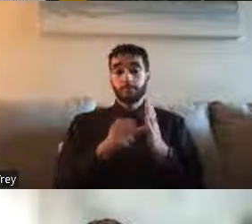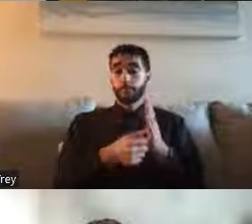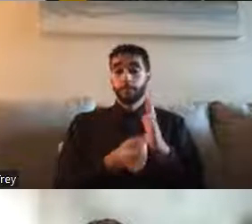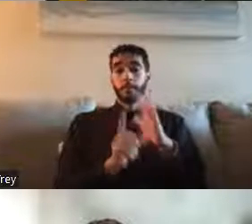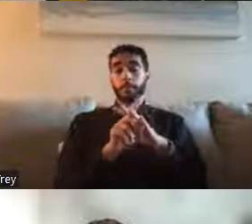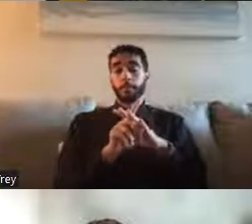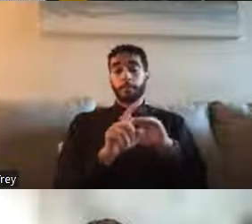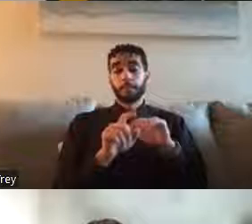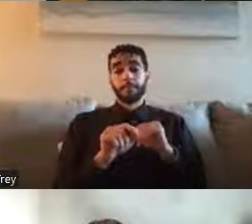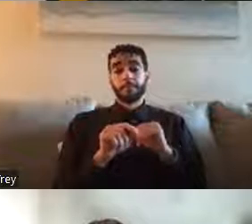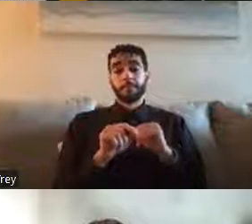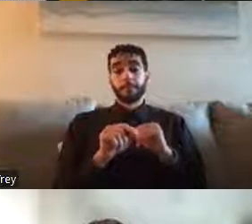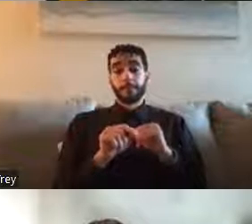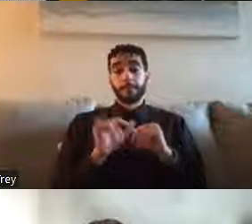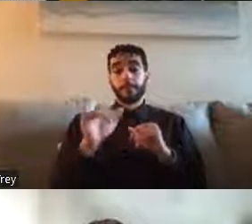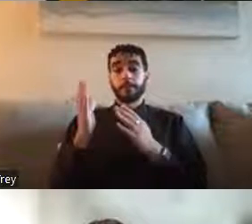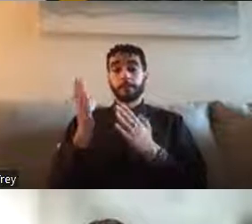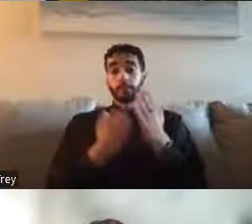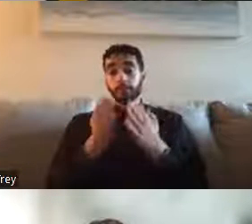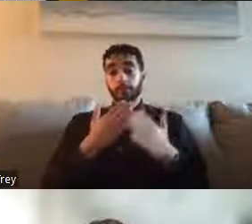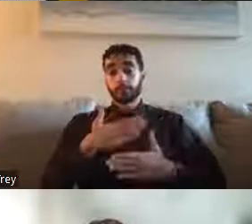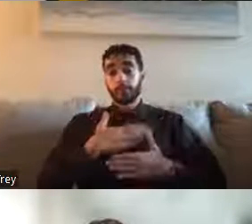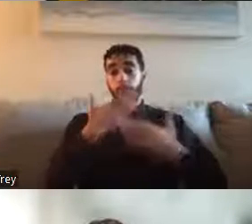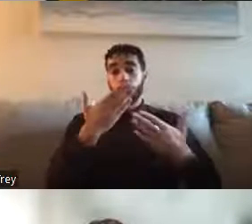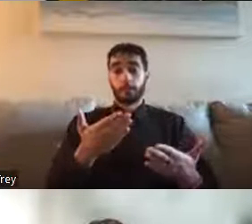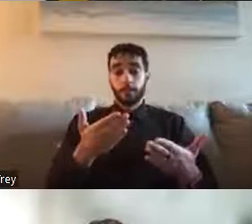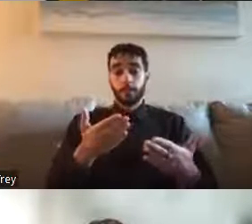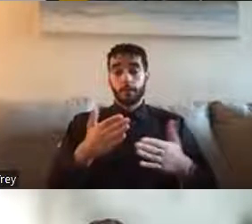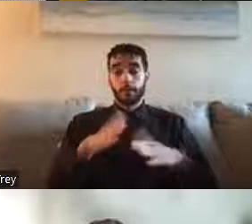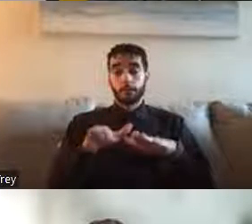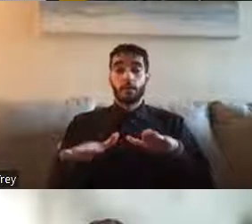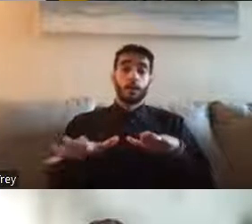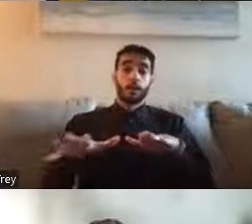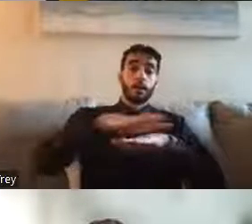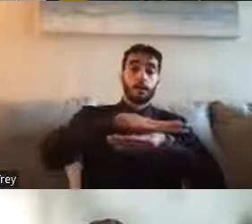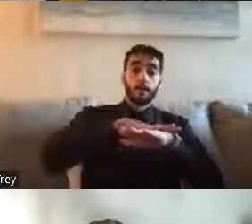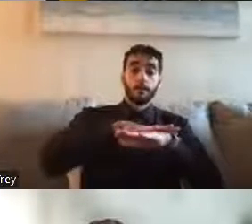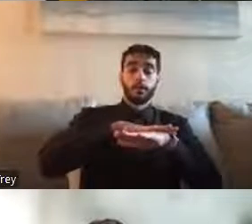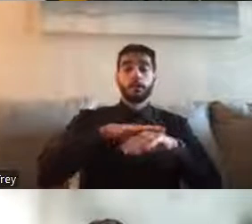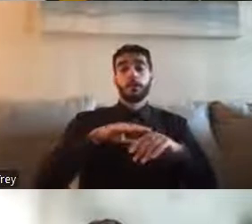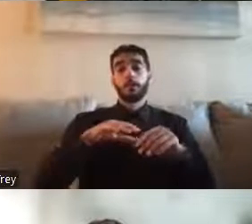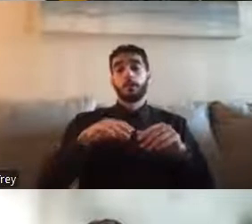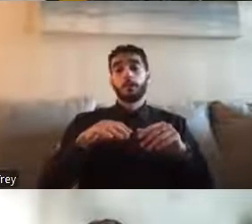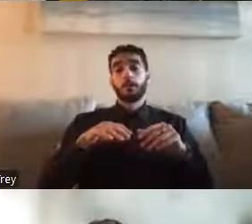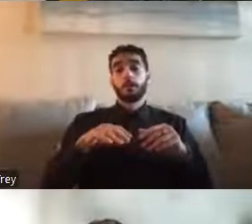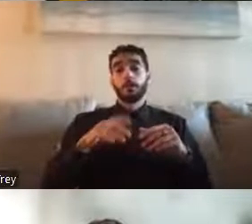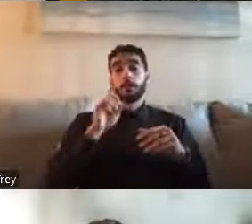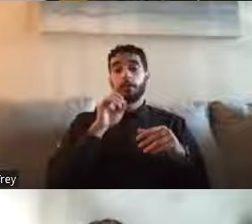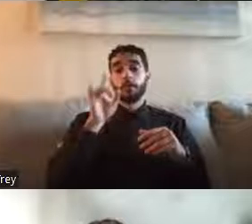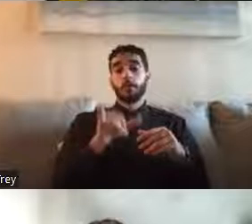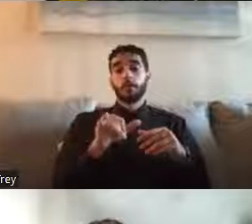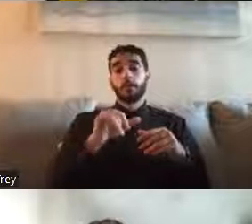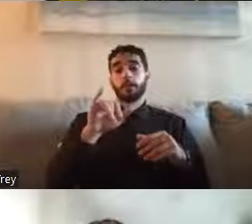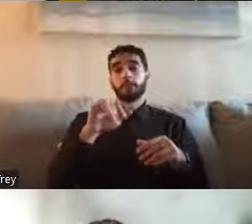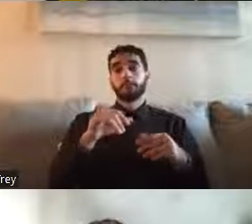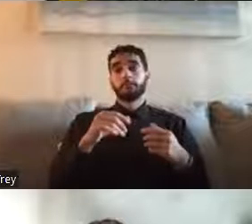the services they're offering cover the whole the journey that families are